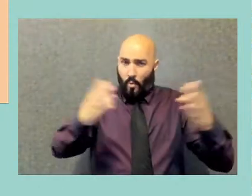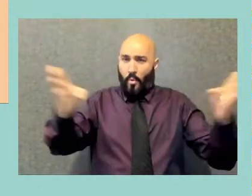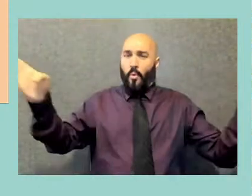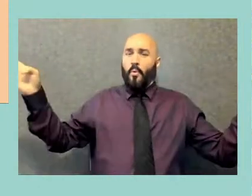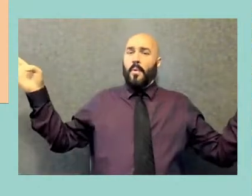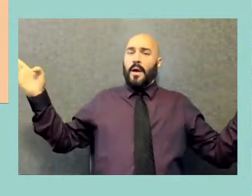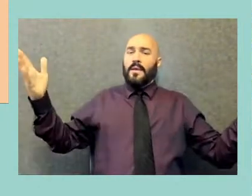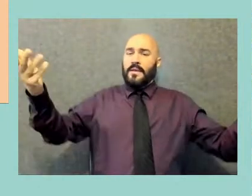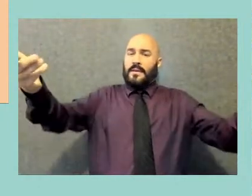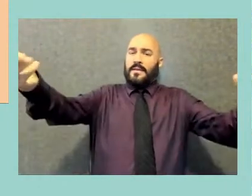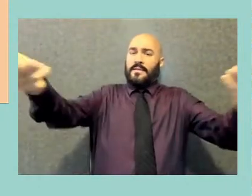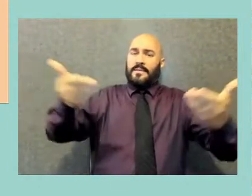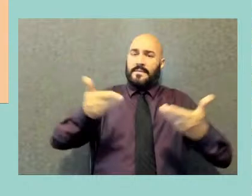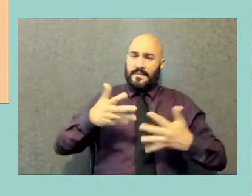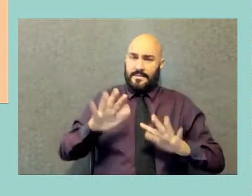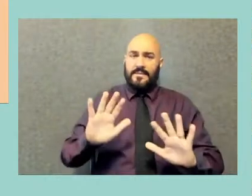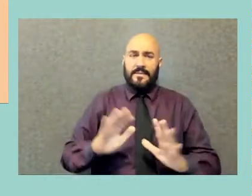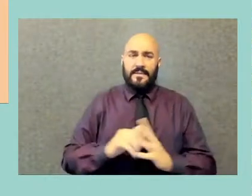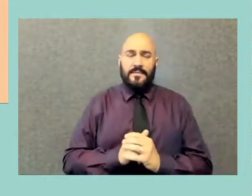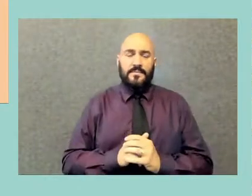opening. We are